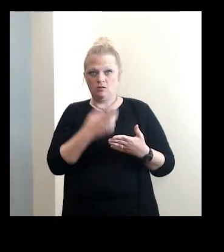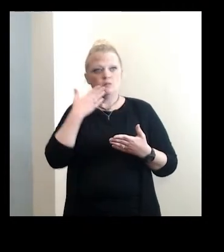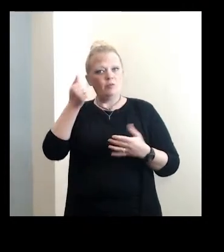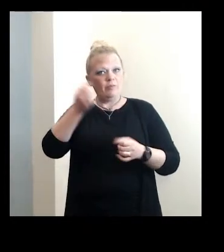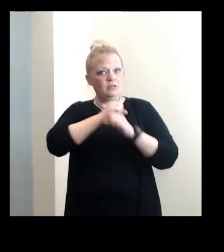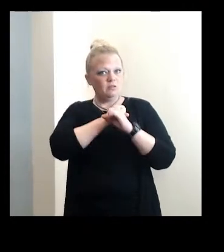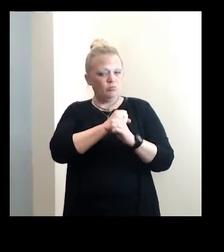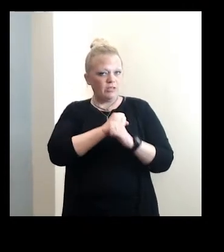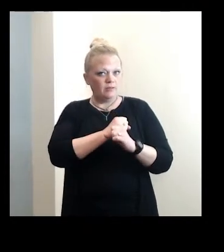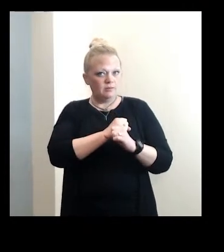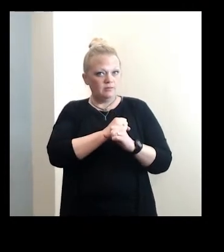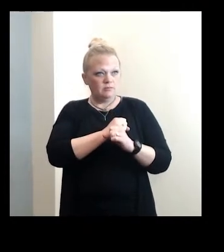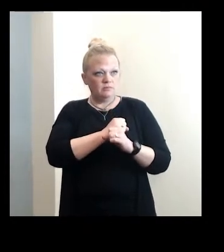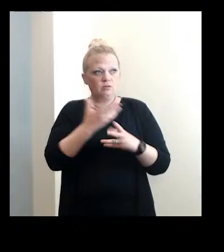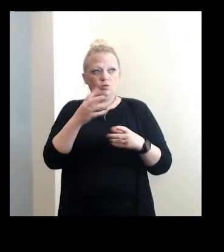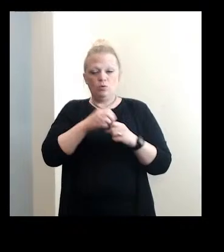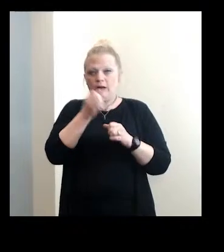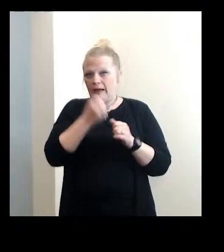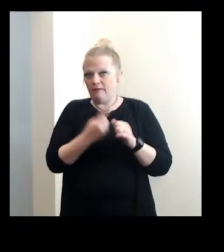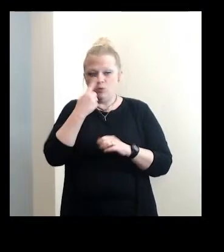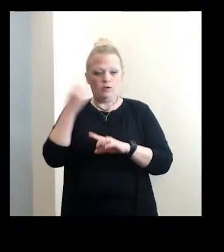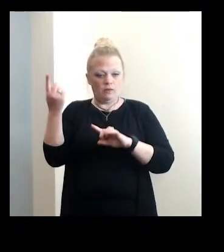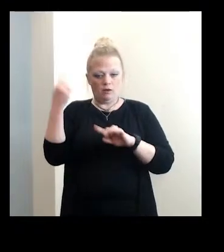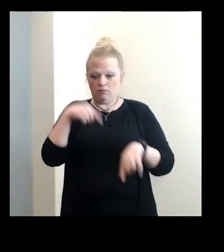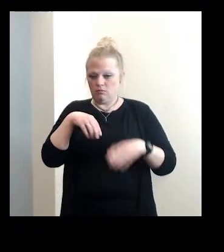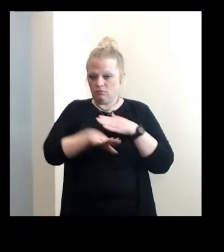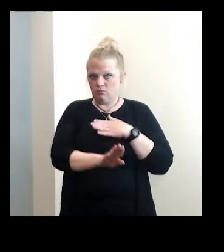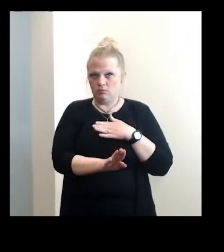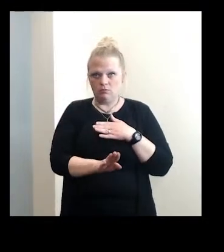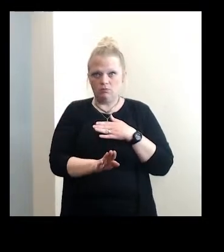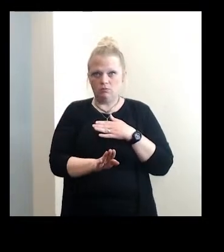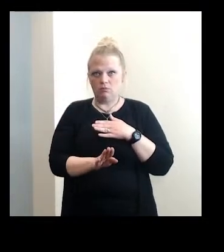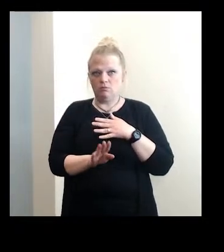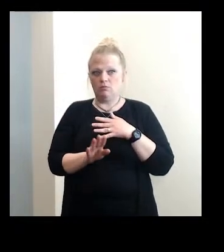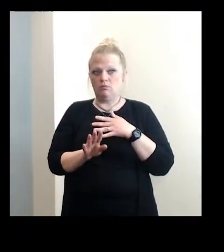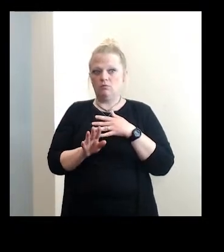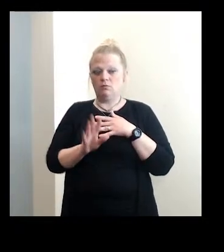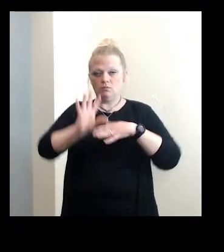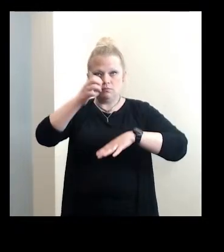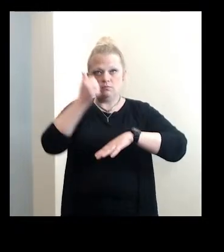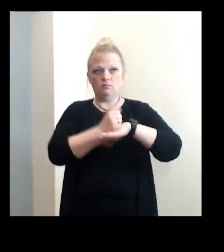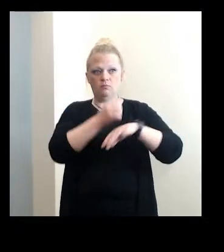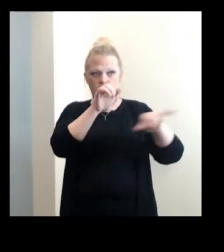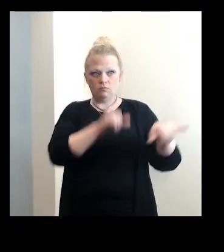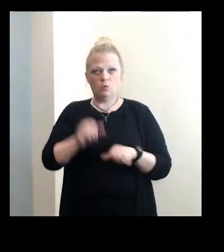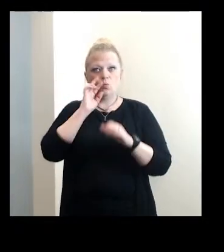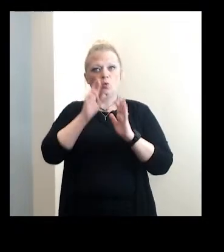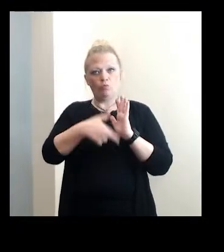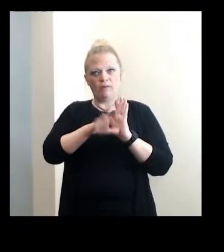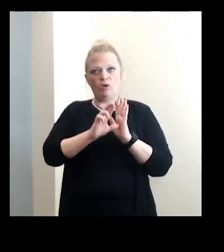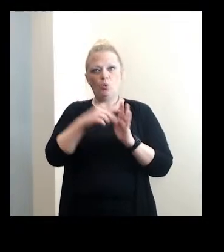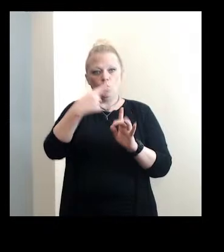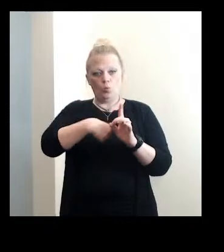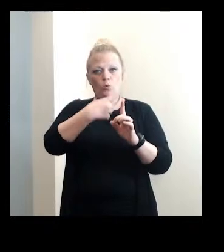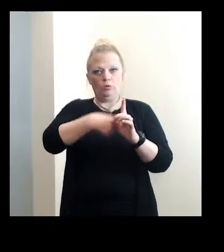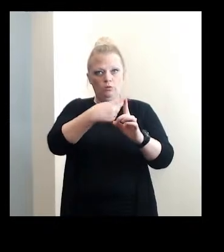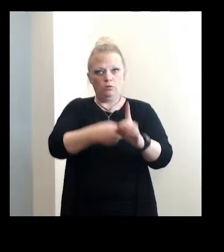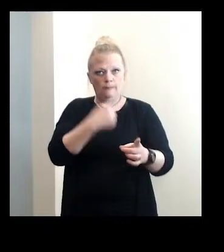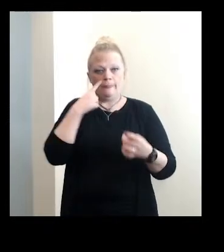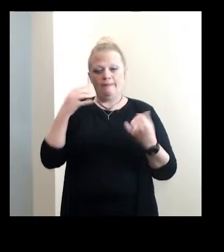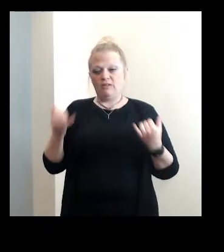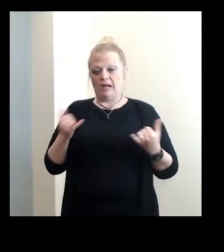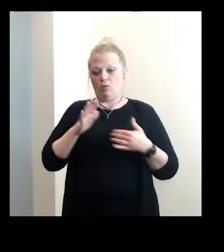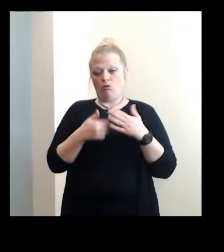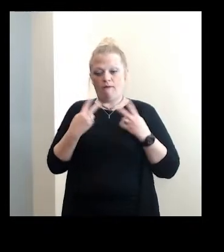protect individuals, including everyone who comes in our doorways, we're setting a standard which will be reviewed on a monthly basis. But for now,